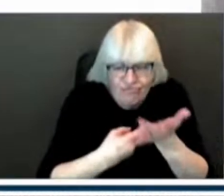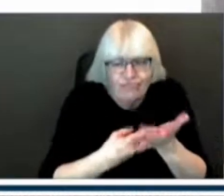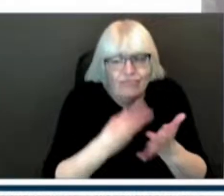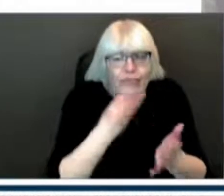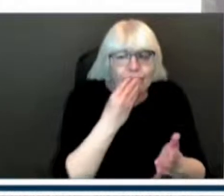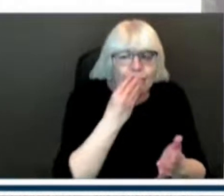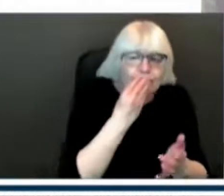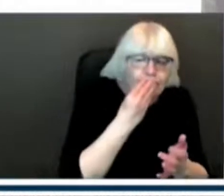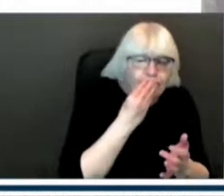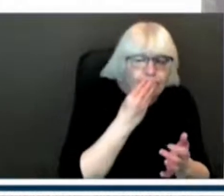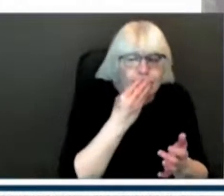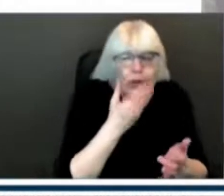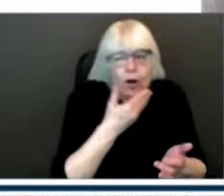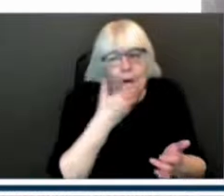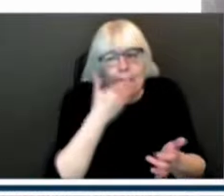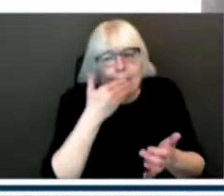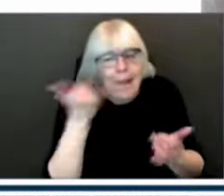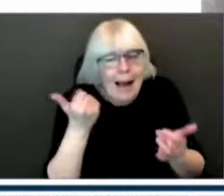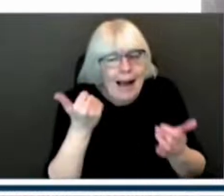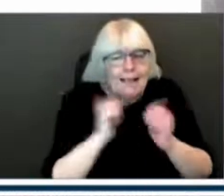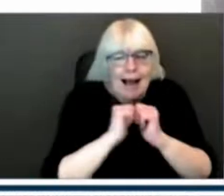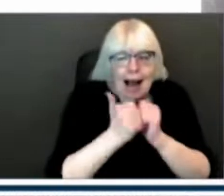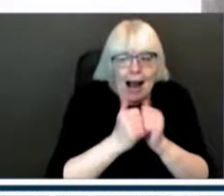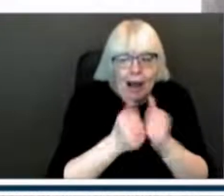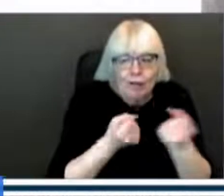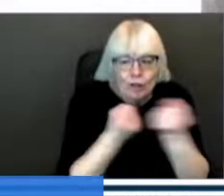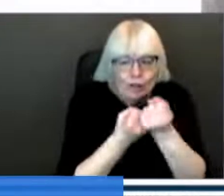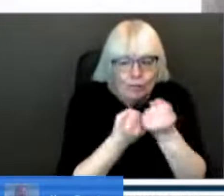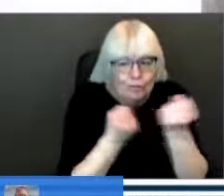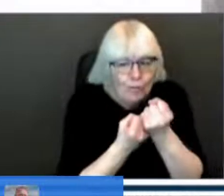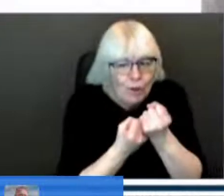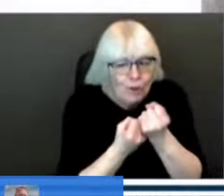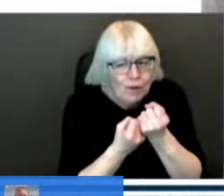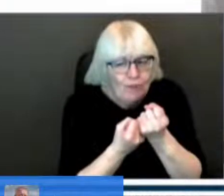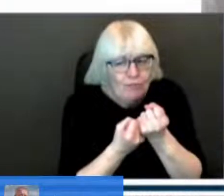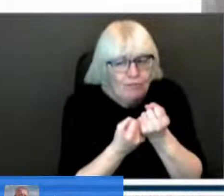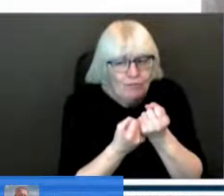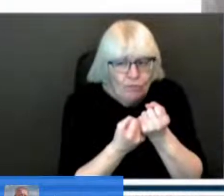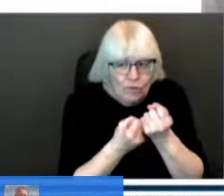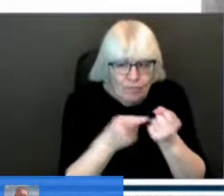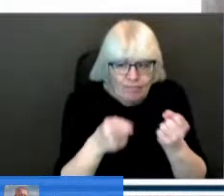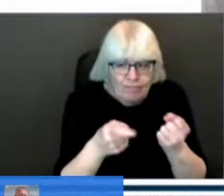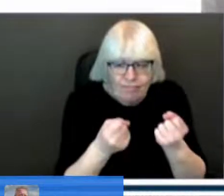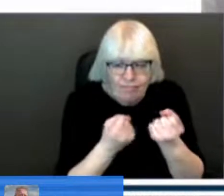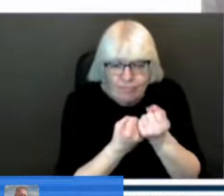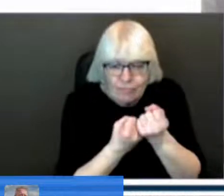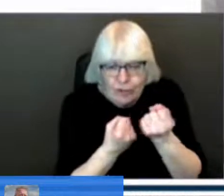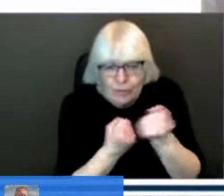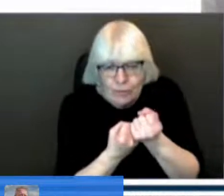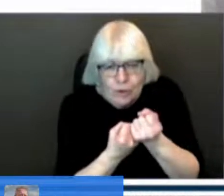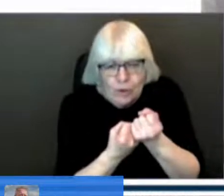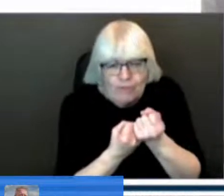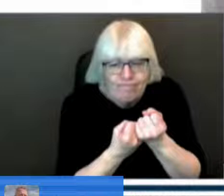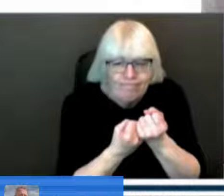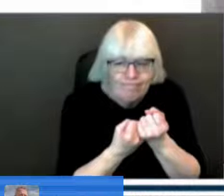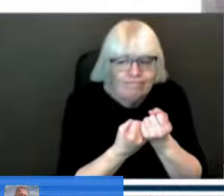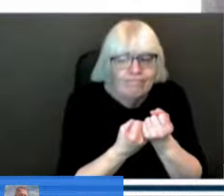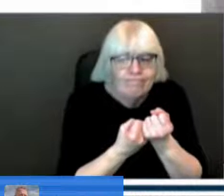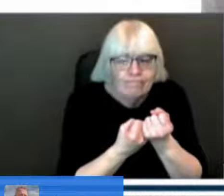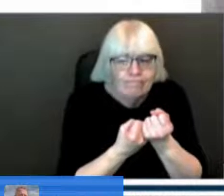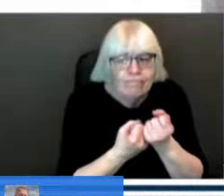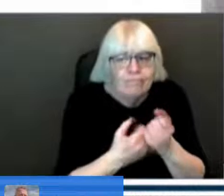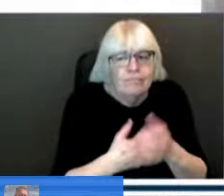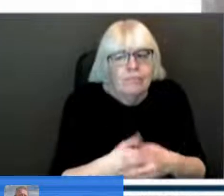that we thought was necessary based on all the information we had. There will certainly be many